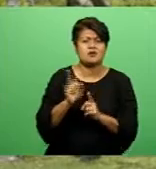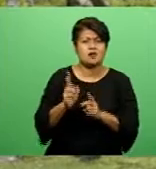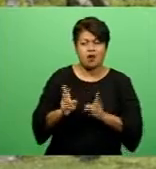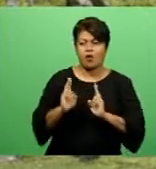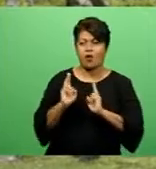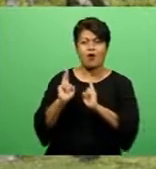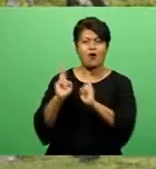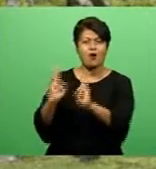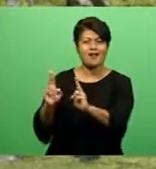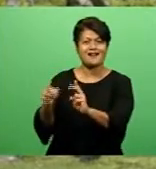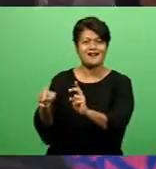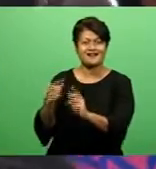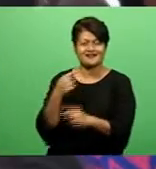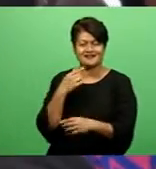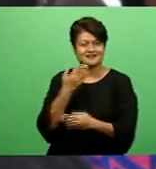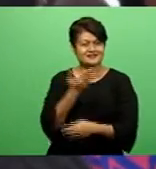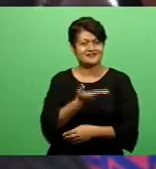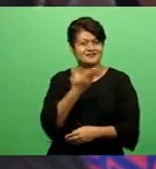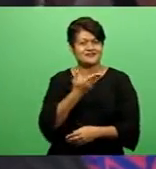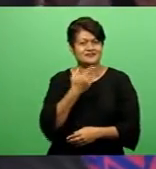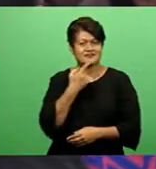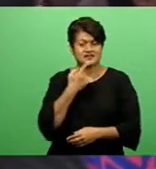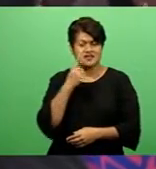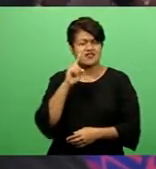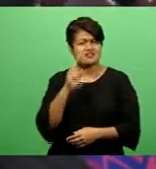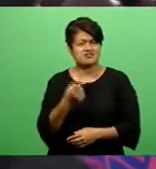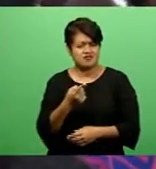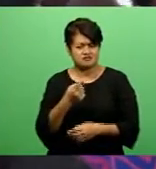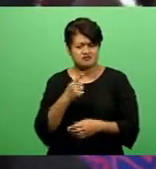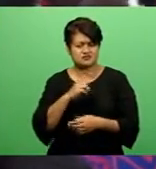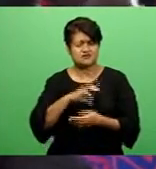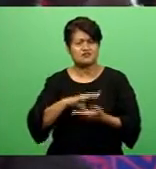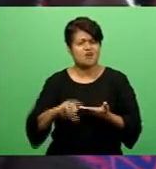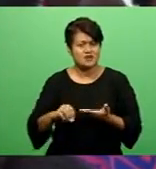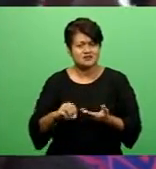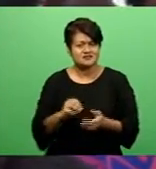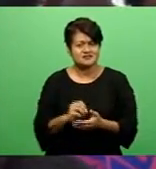are. They came up with the thousands of dollars just to